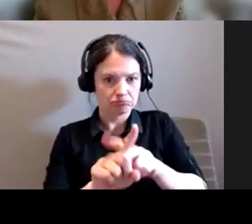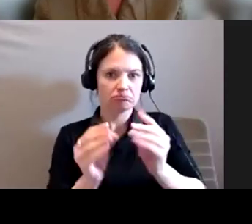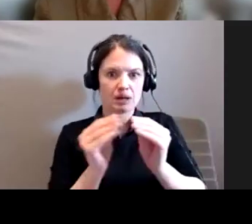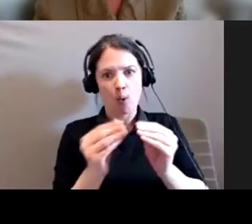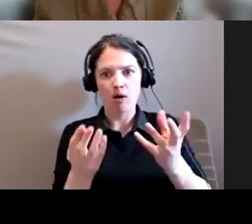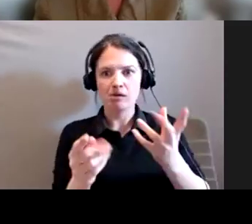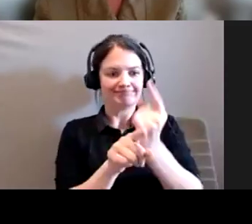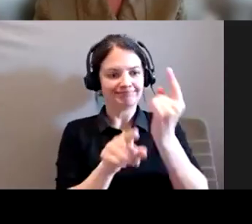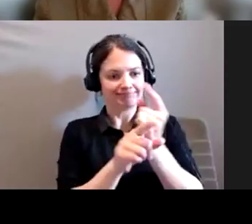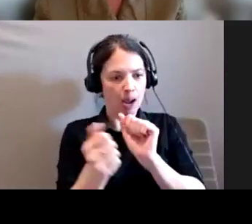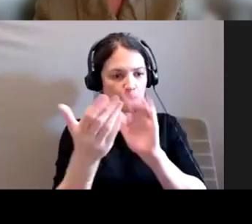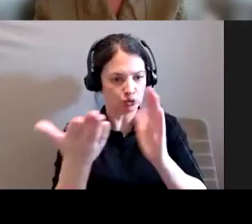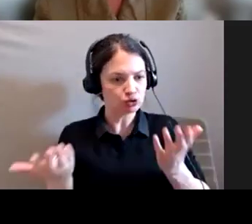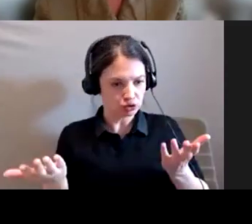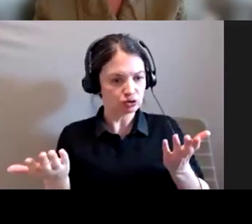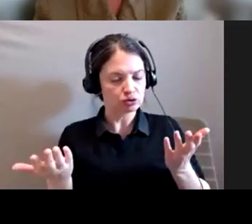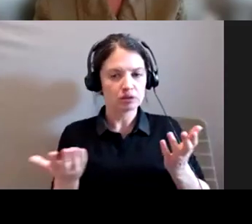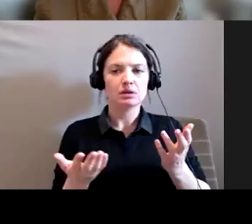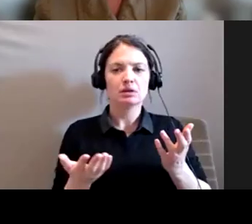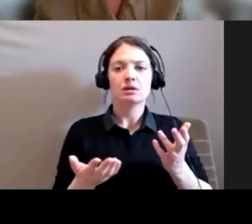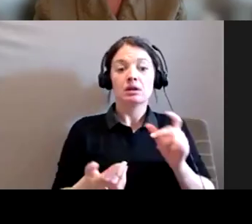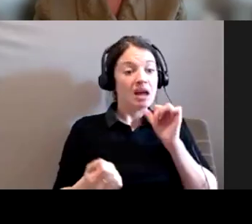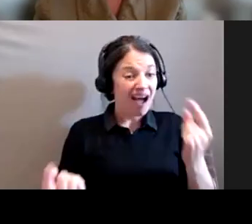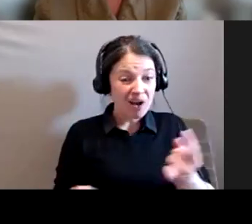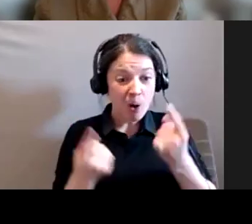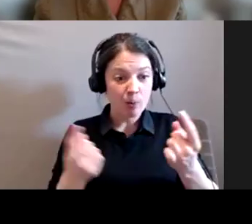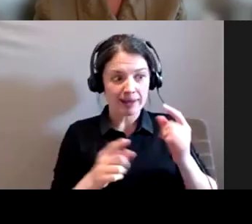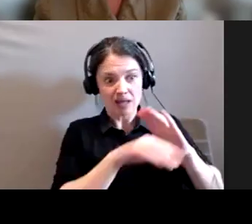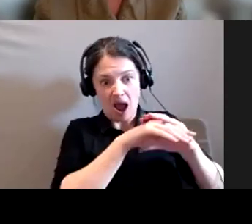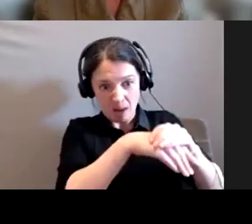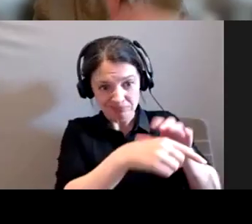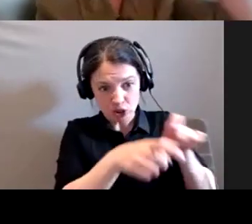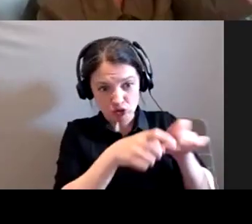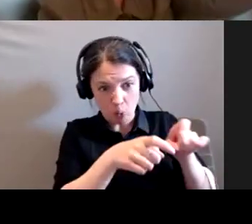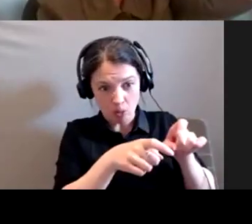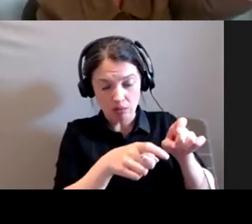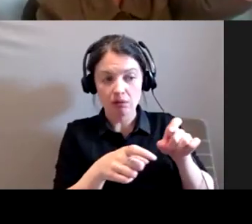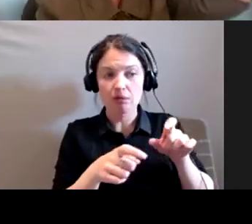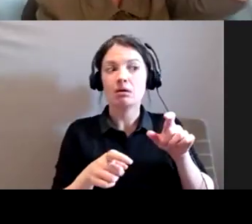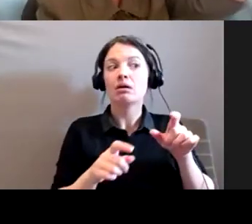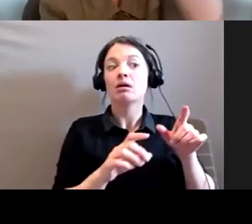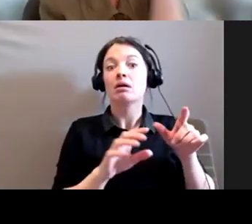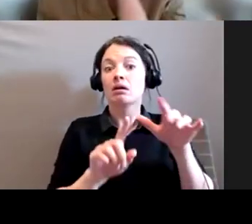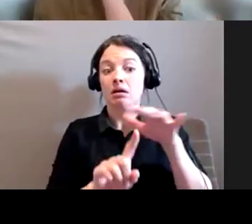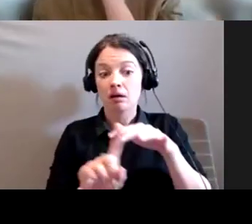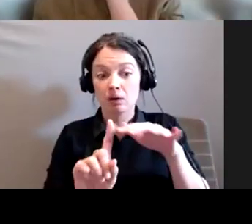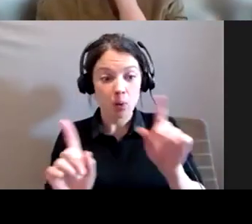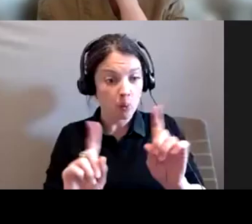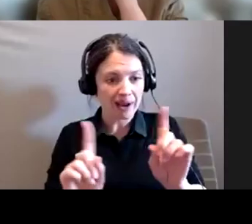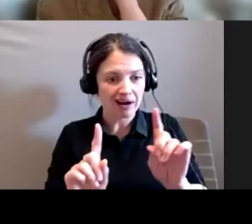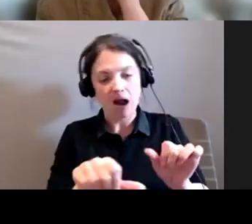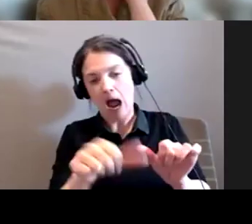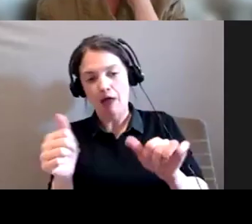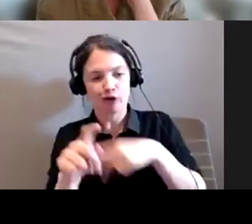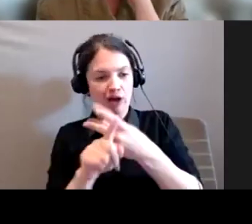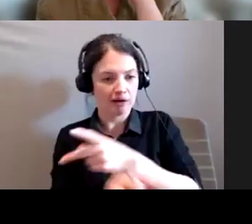realistic ways to approach the idea that it's not always coercive control in a context that requires another type of